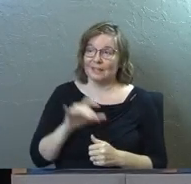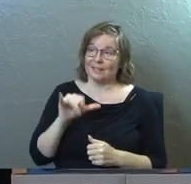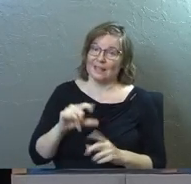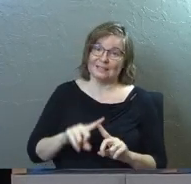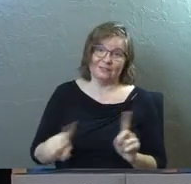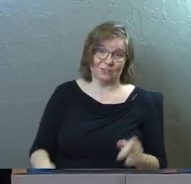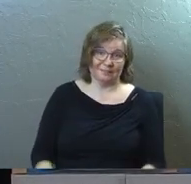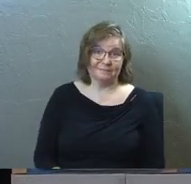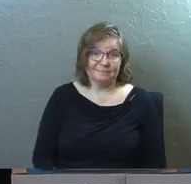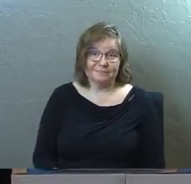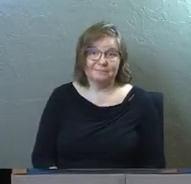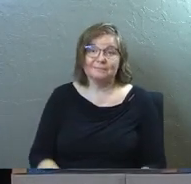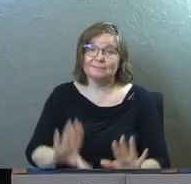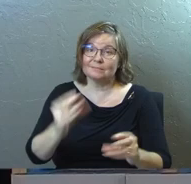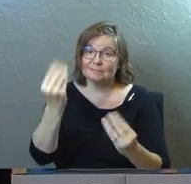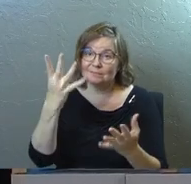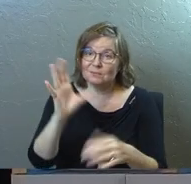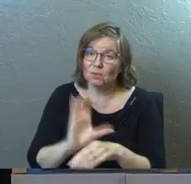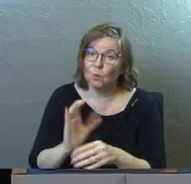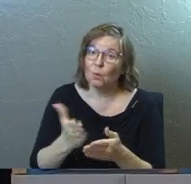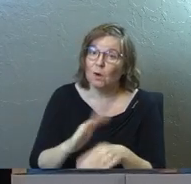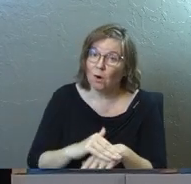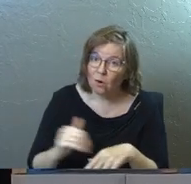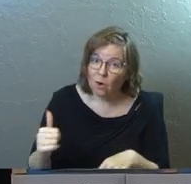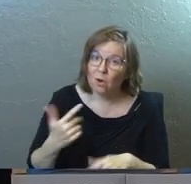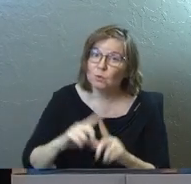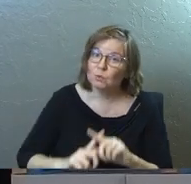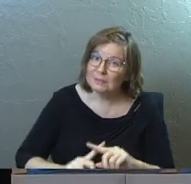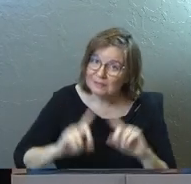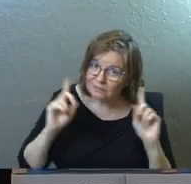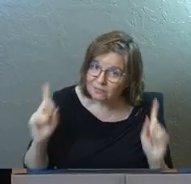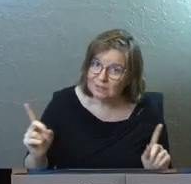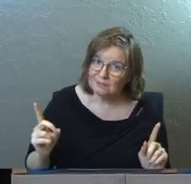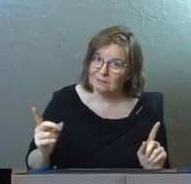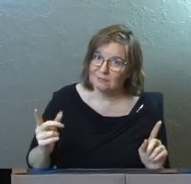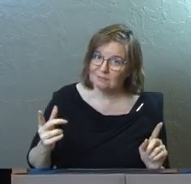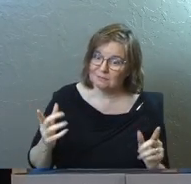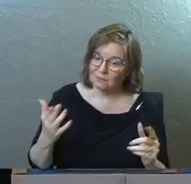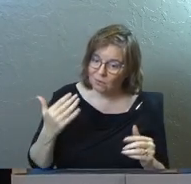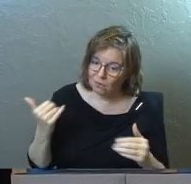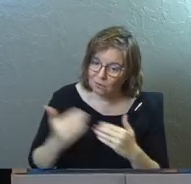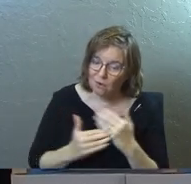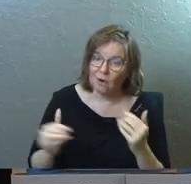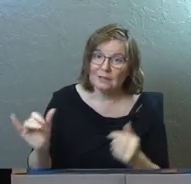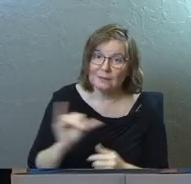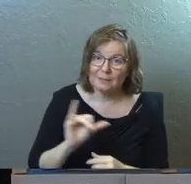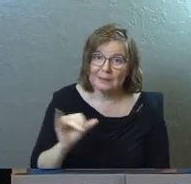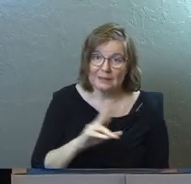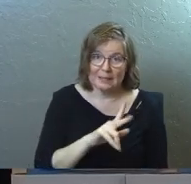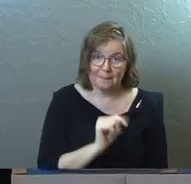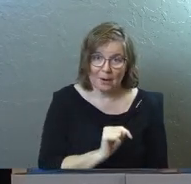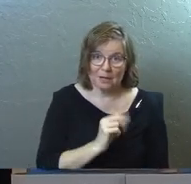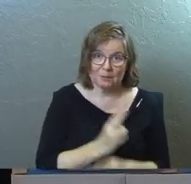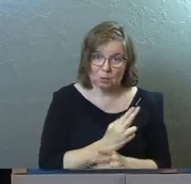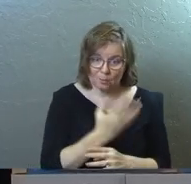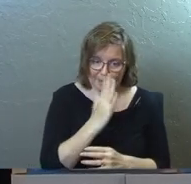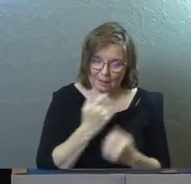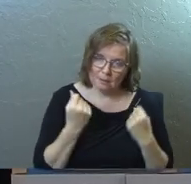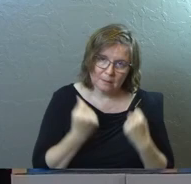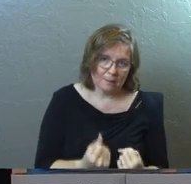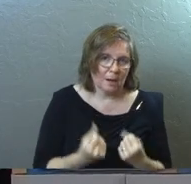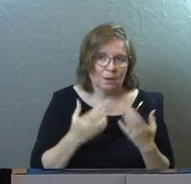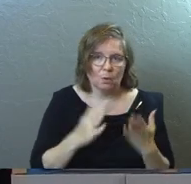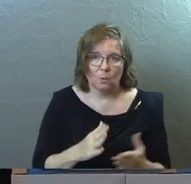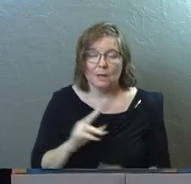That's different. And let me tell you, church, we're called to different. Yeah. Yeah. We're called to be like Brant, to be used by God in a mighty